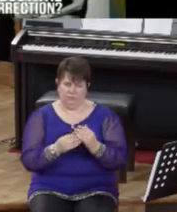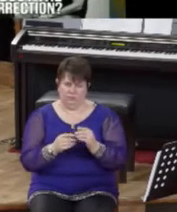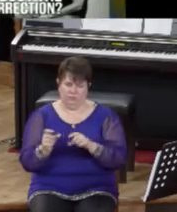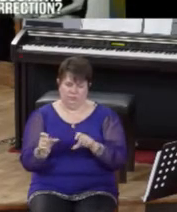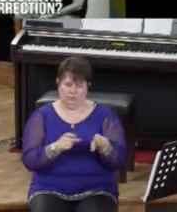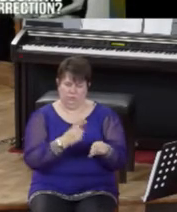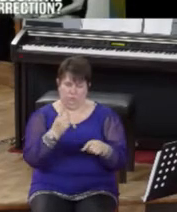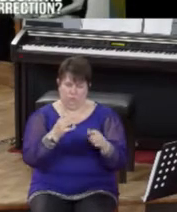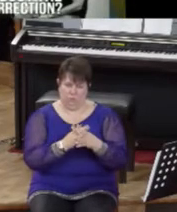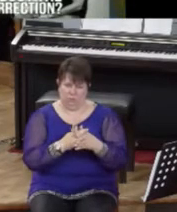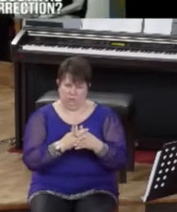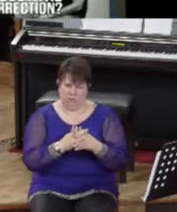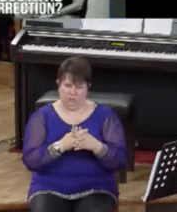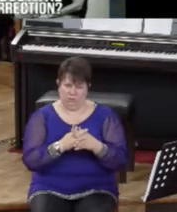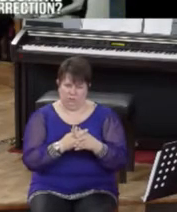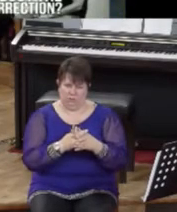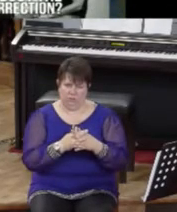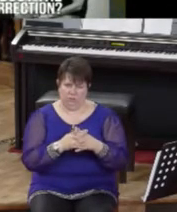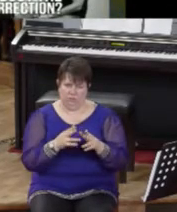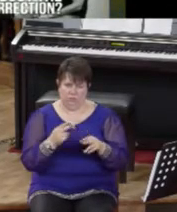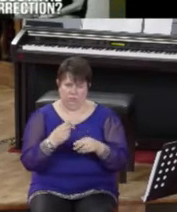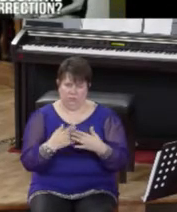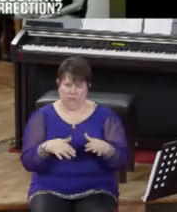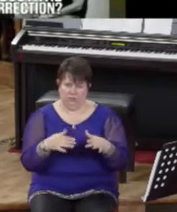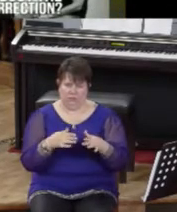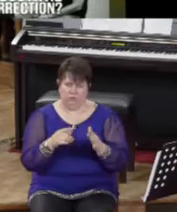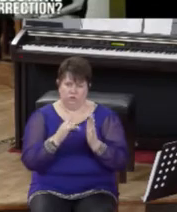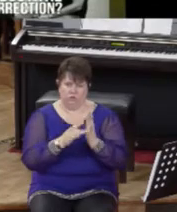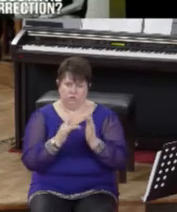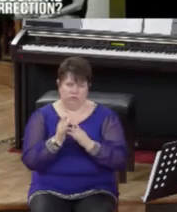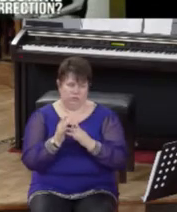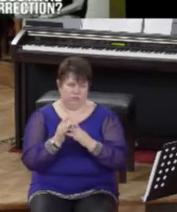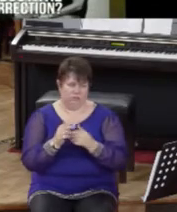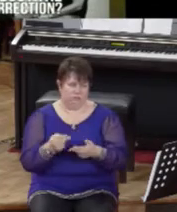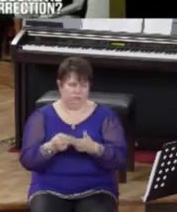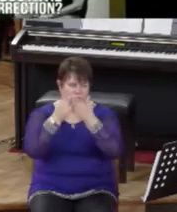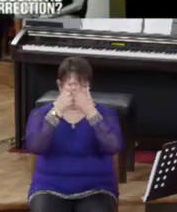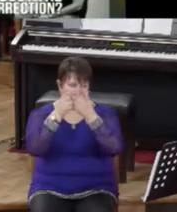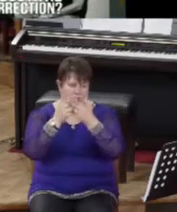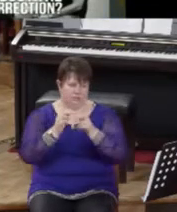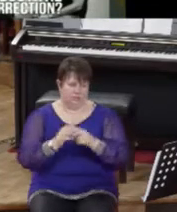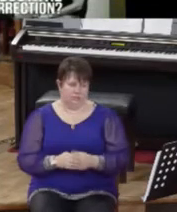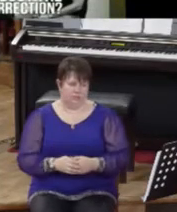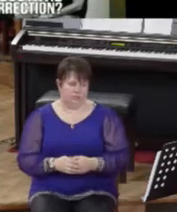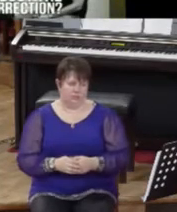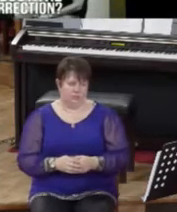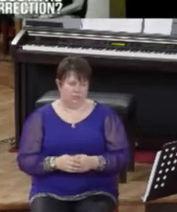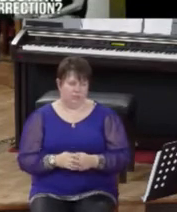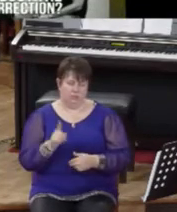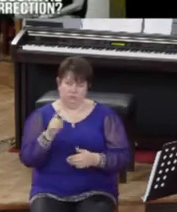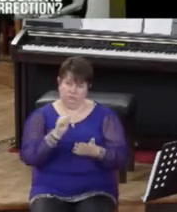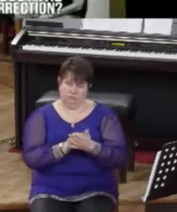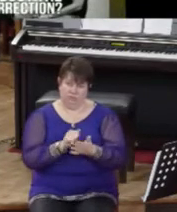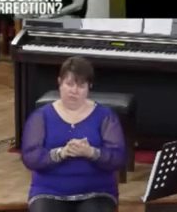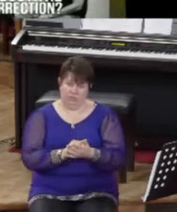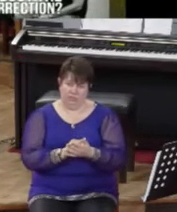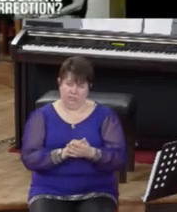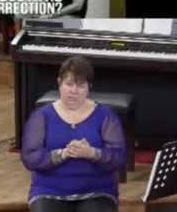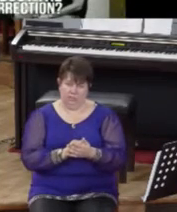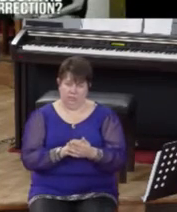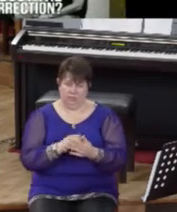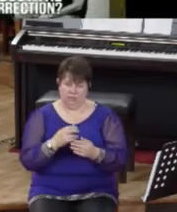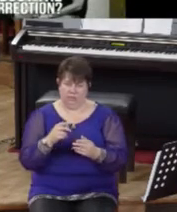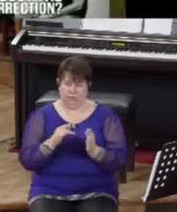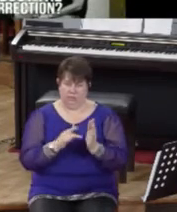it. He's right, of course. The message would never have survived a generation, far less come all the way